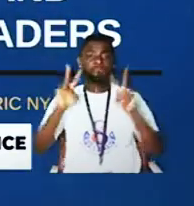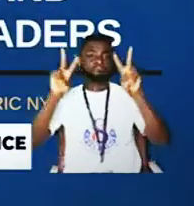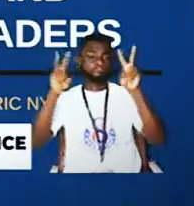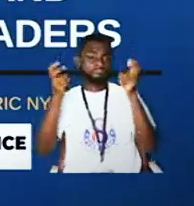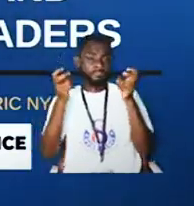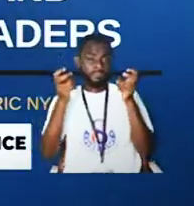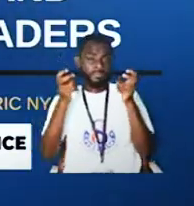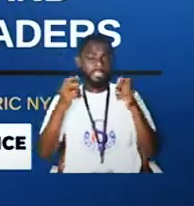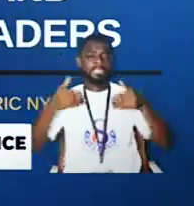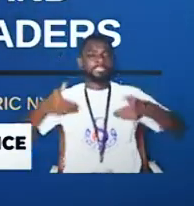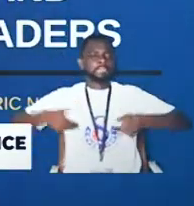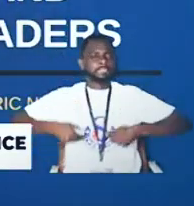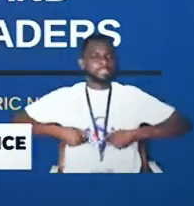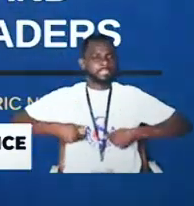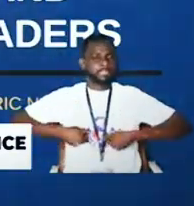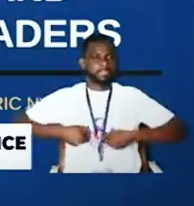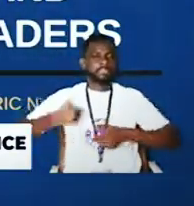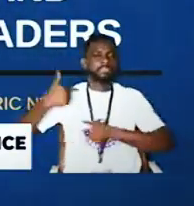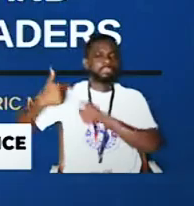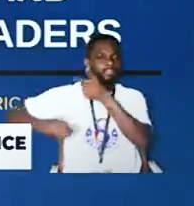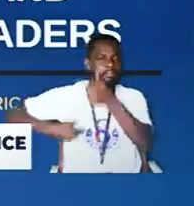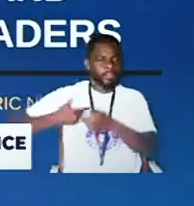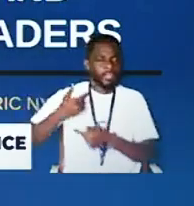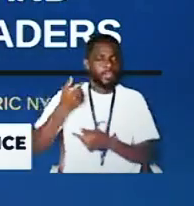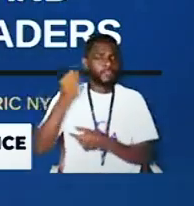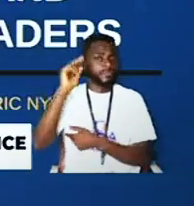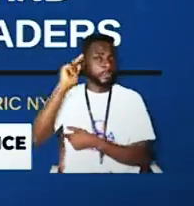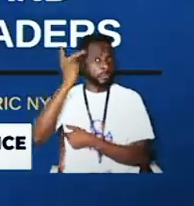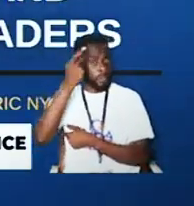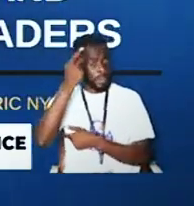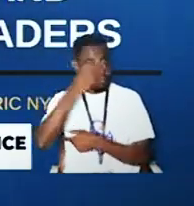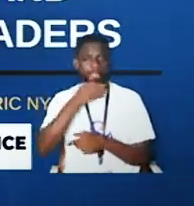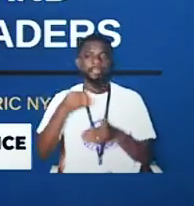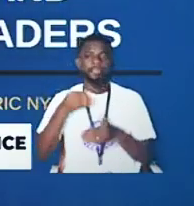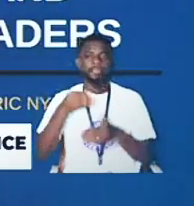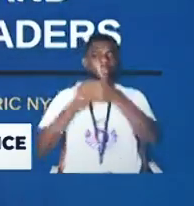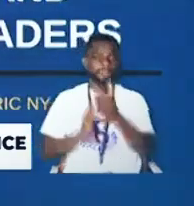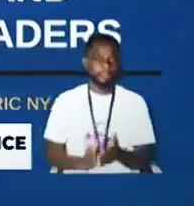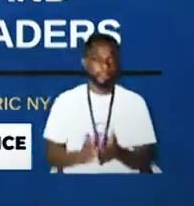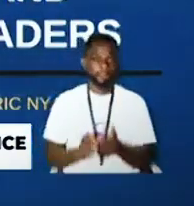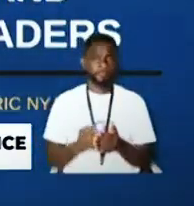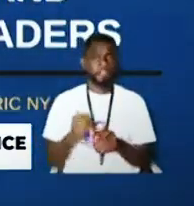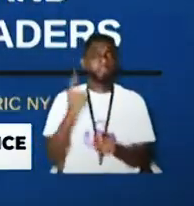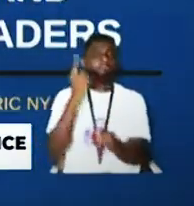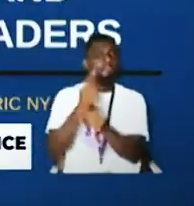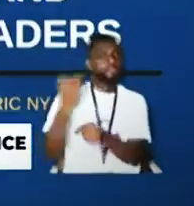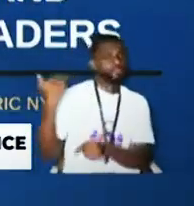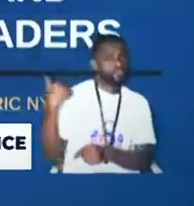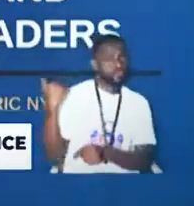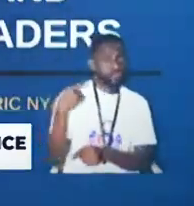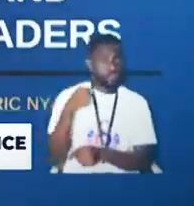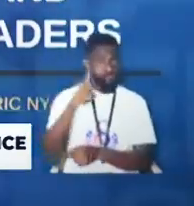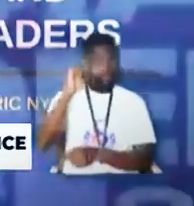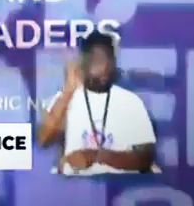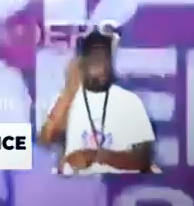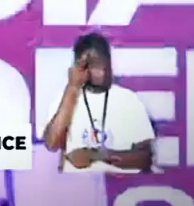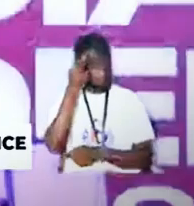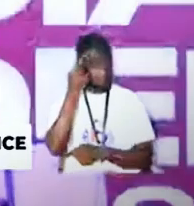topic, younger generations of politicians and leaders. Let me just remind you who a politician